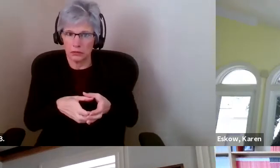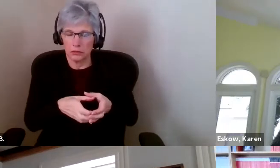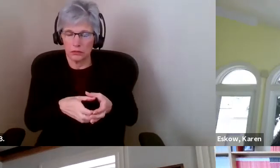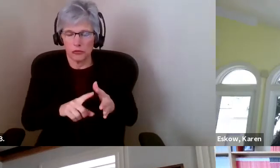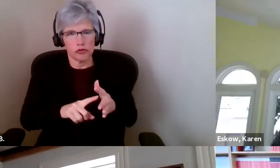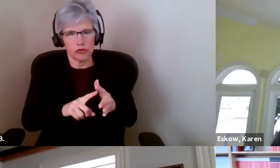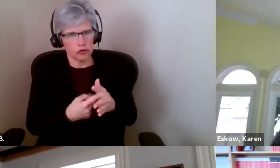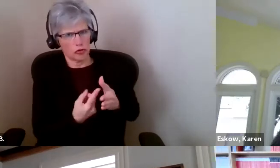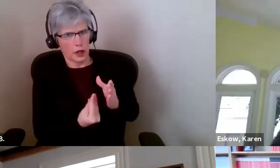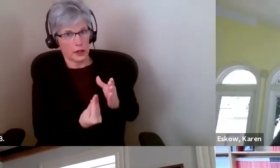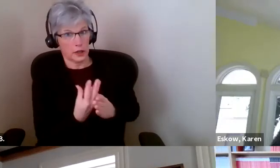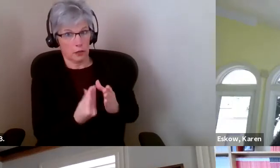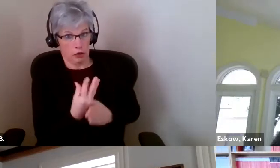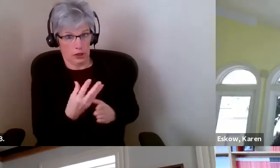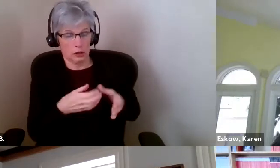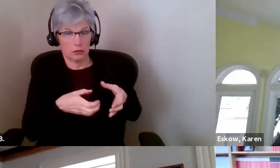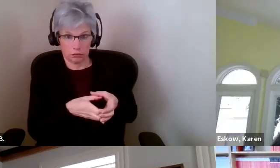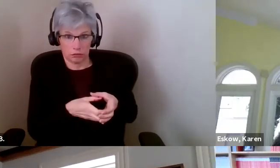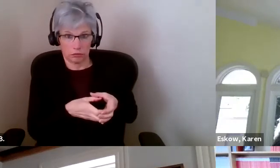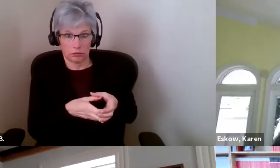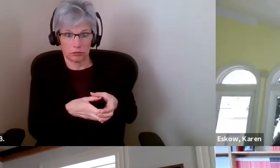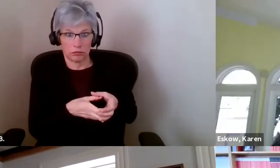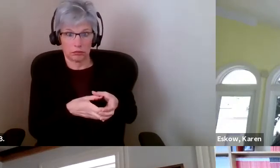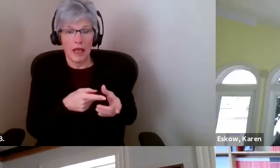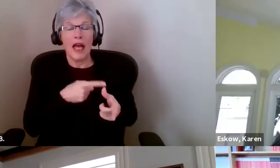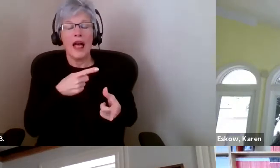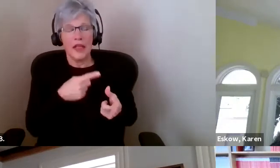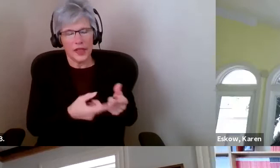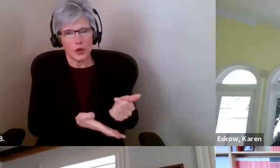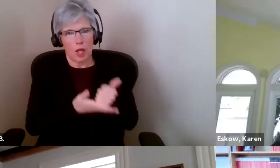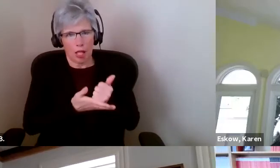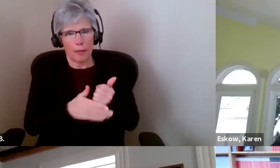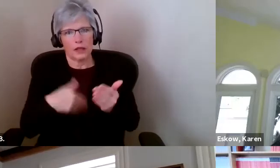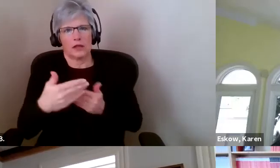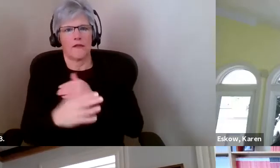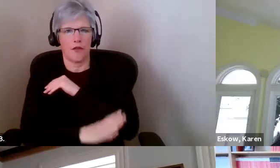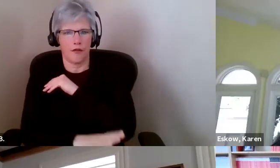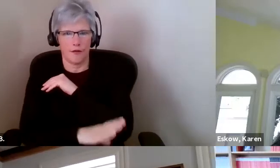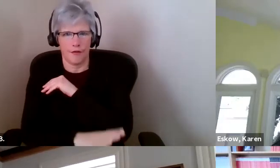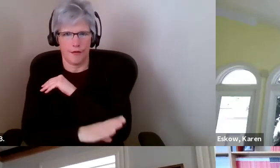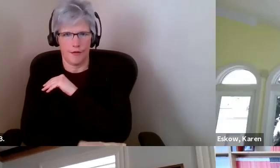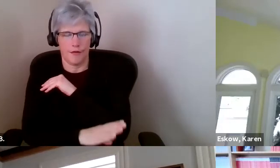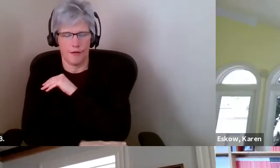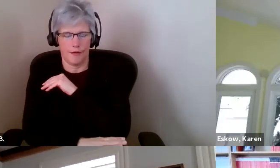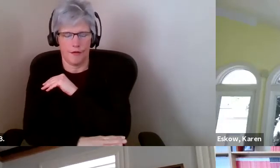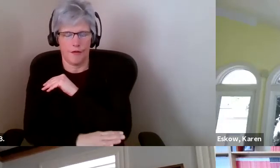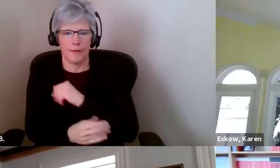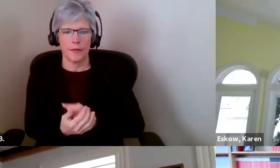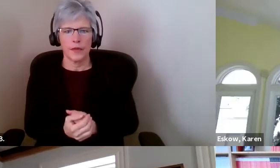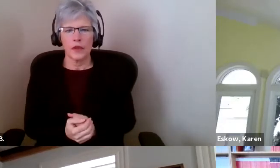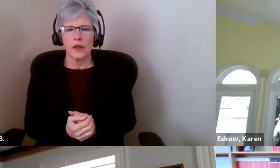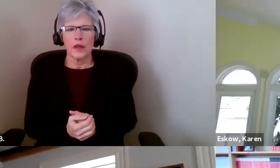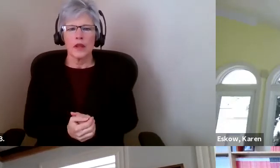but more so to help us in the fall semester, especially to put together a broad